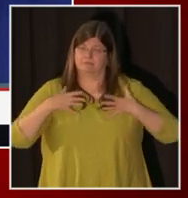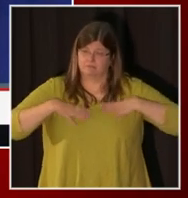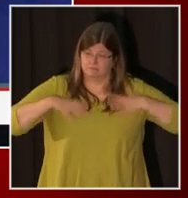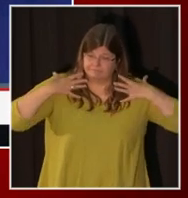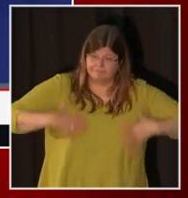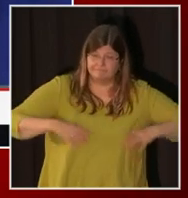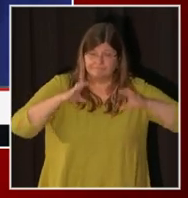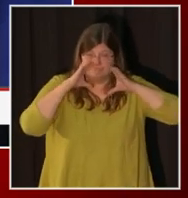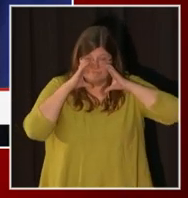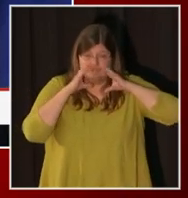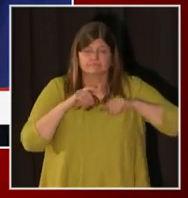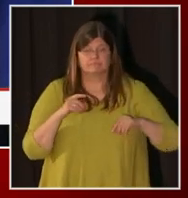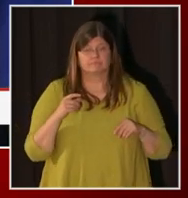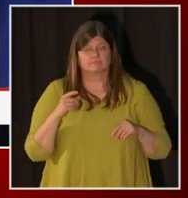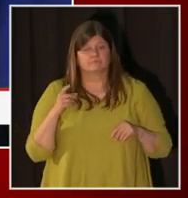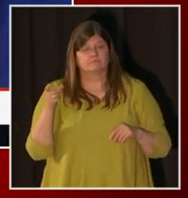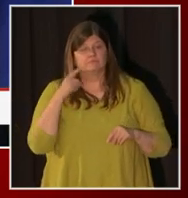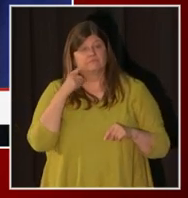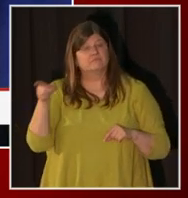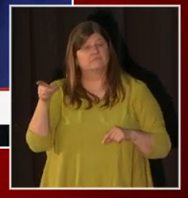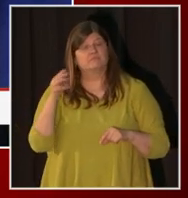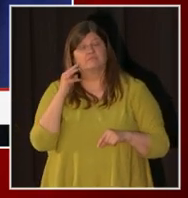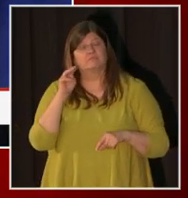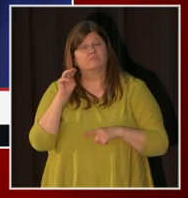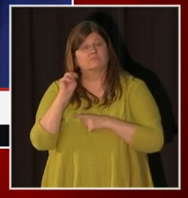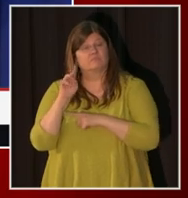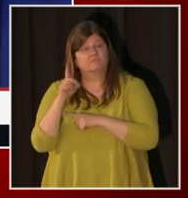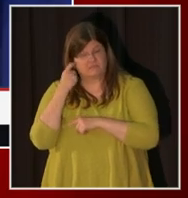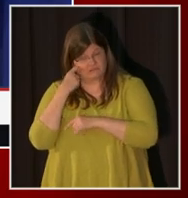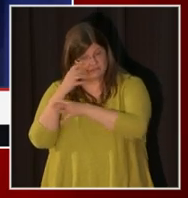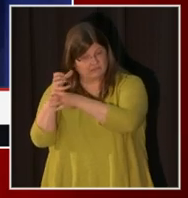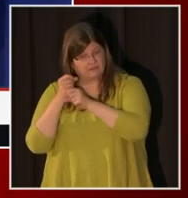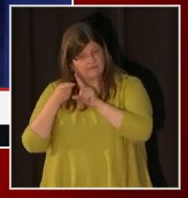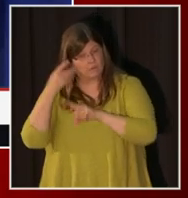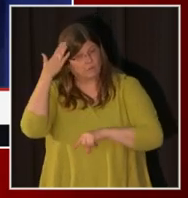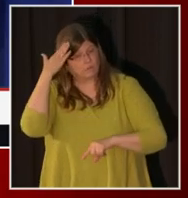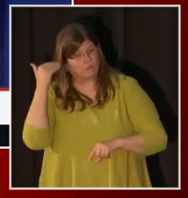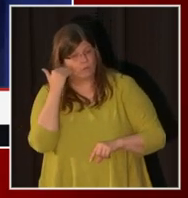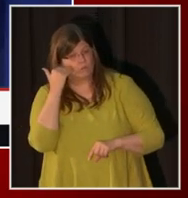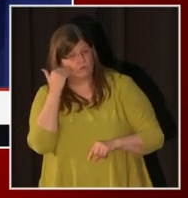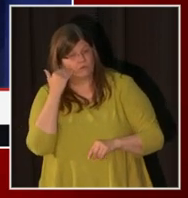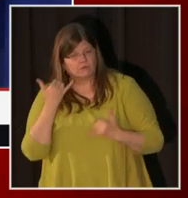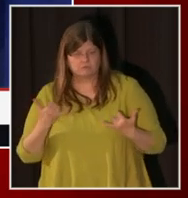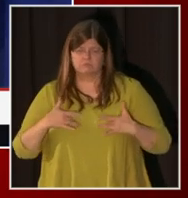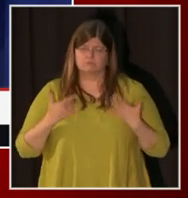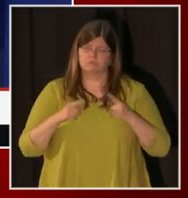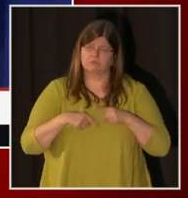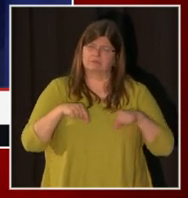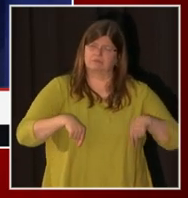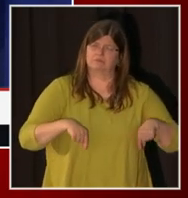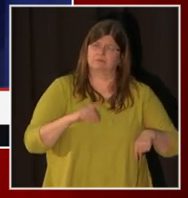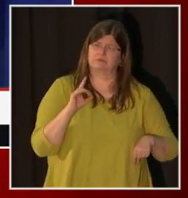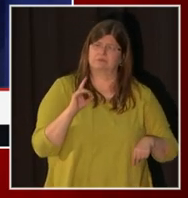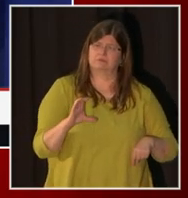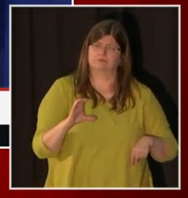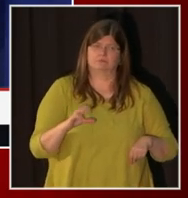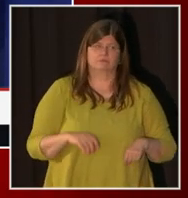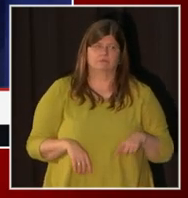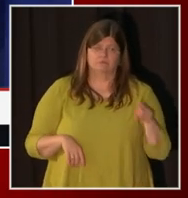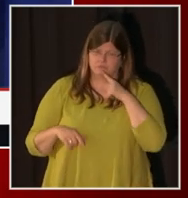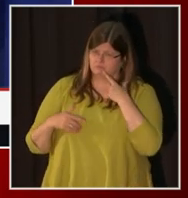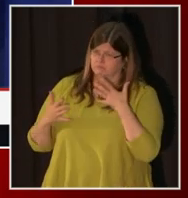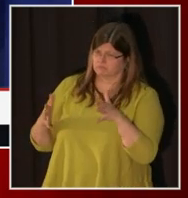information a couple days ago. We can give you our latest on PPE. Yes. Dr. Smith,